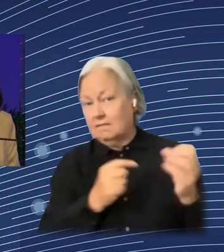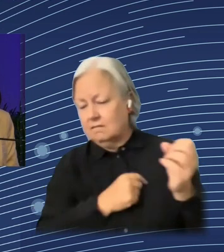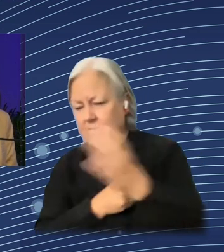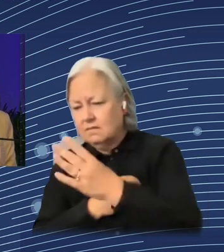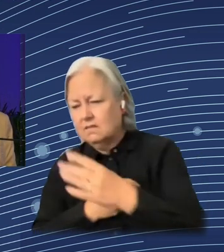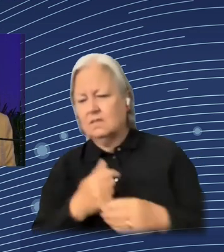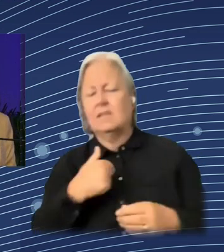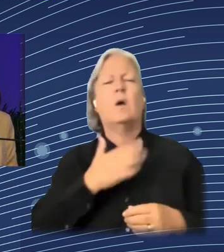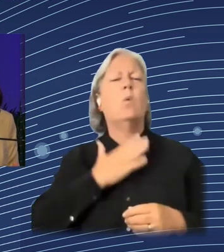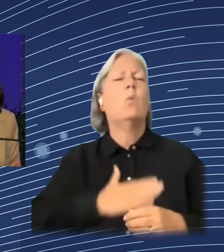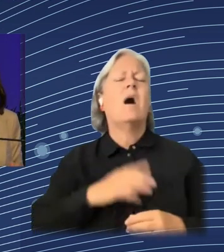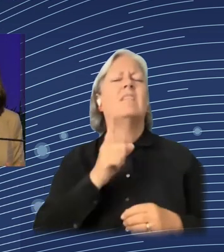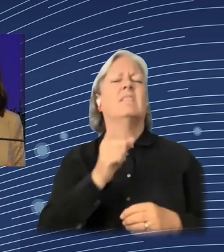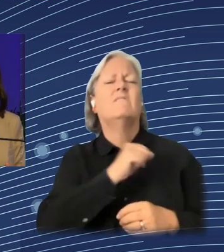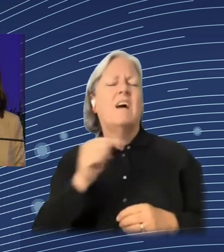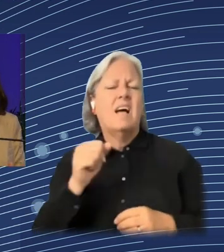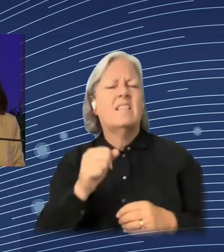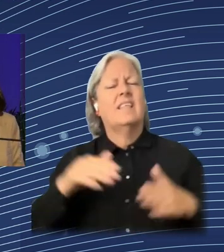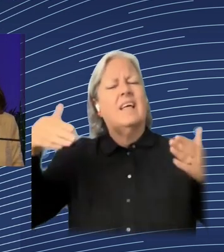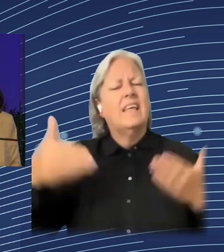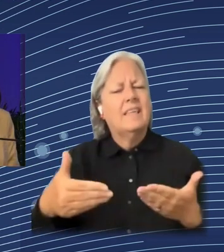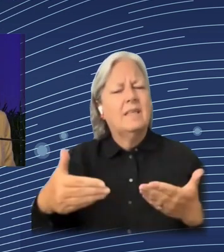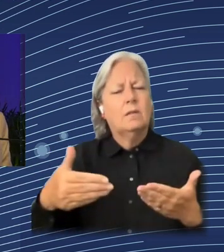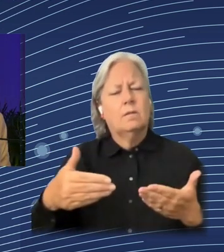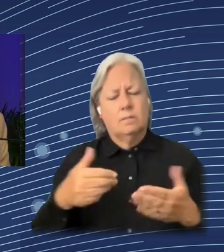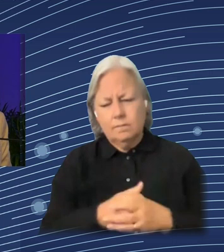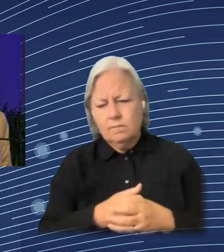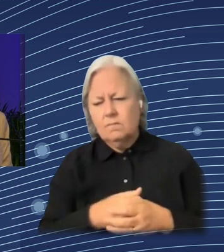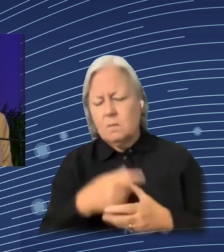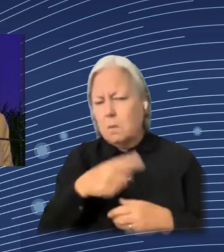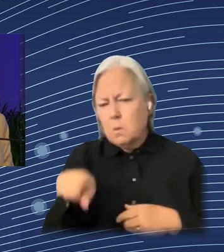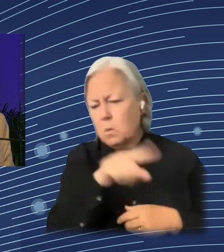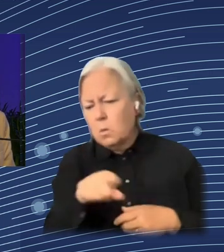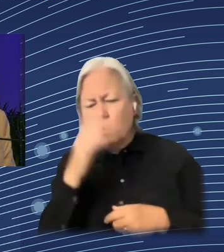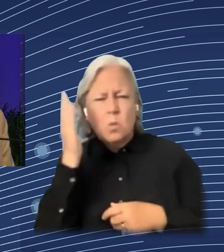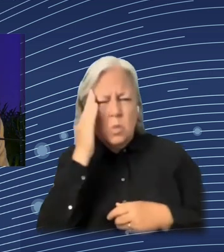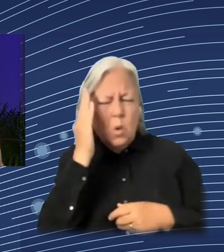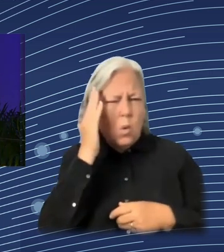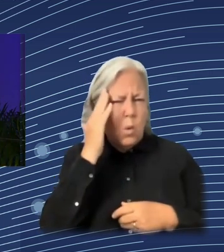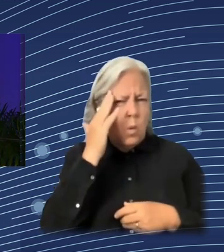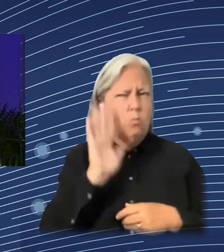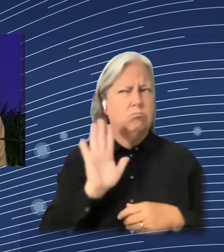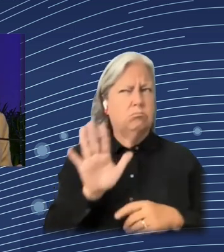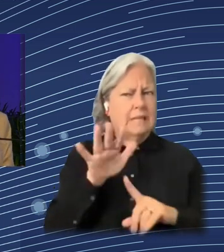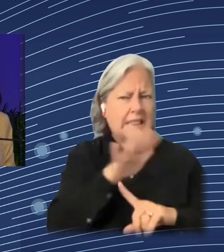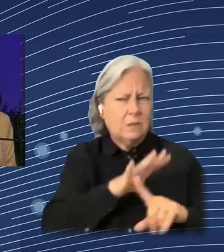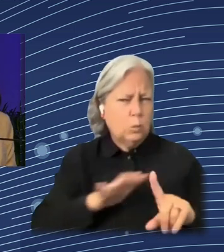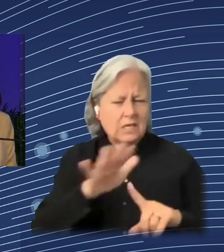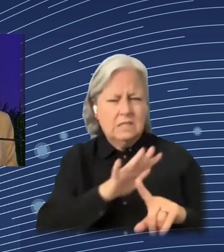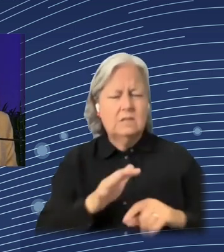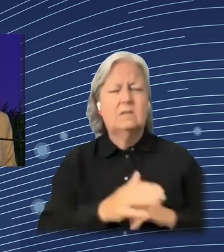quickly introduce IMPS, because I don't know if anybody knows this institution. IMPS is the